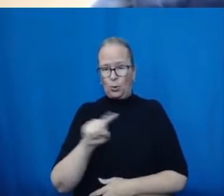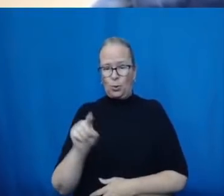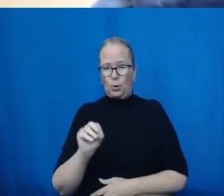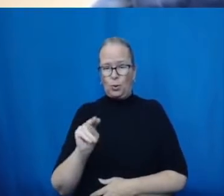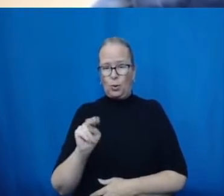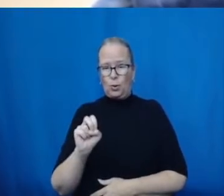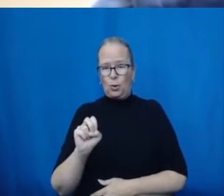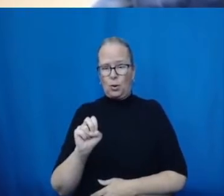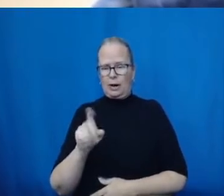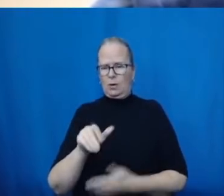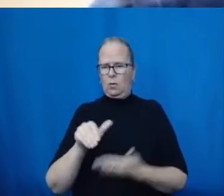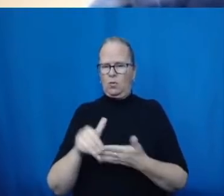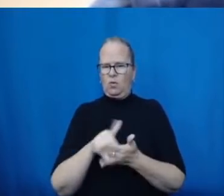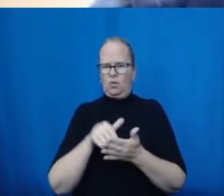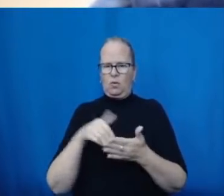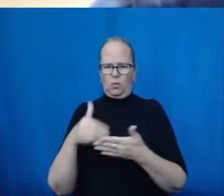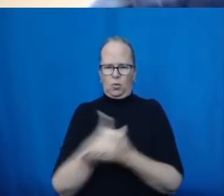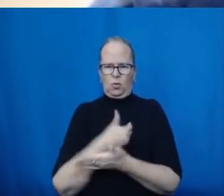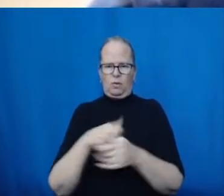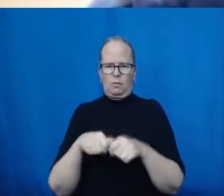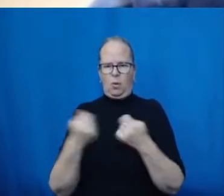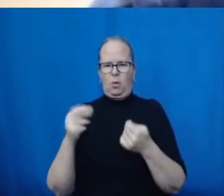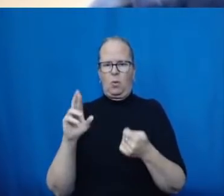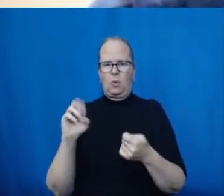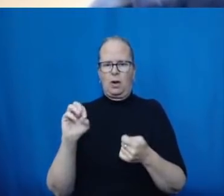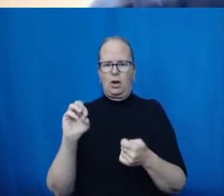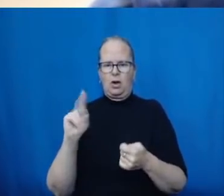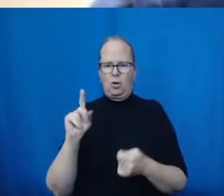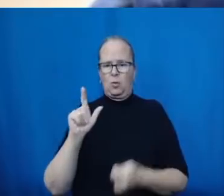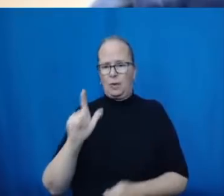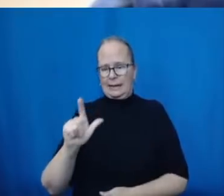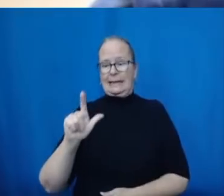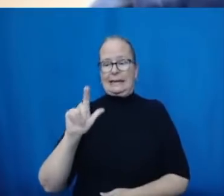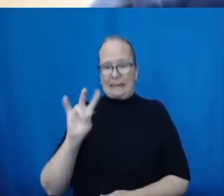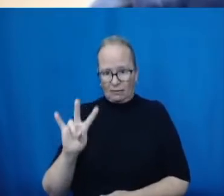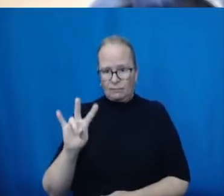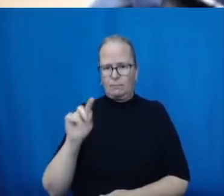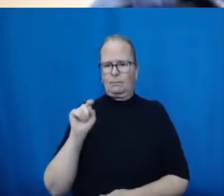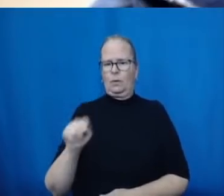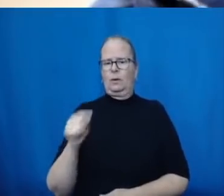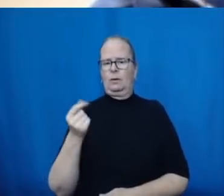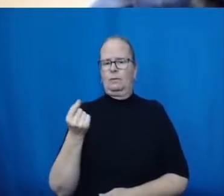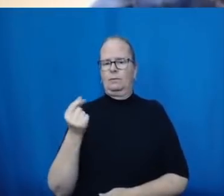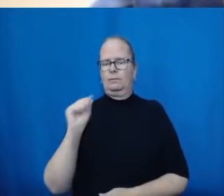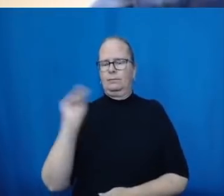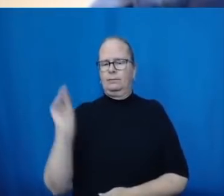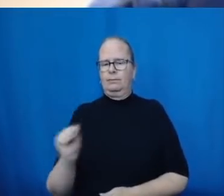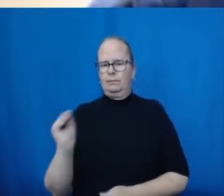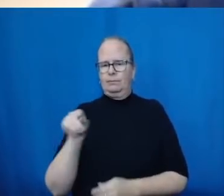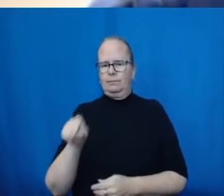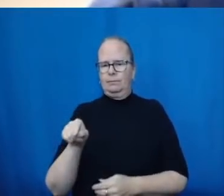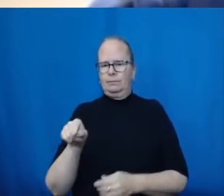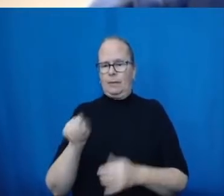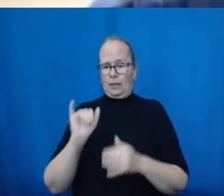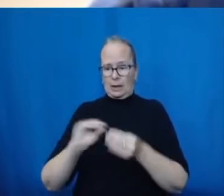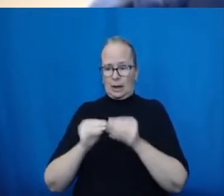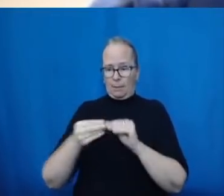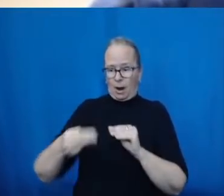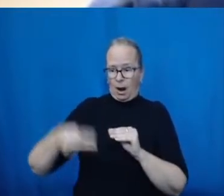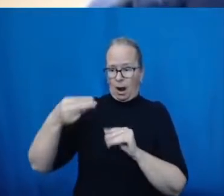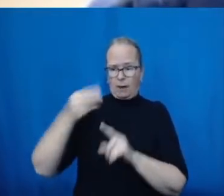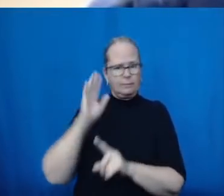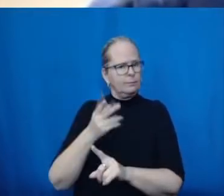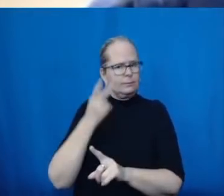27.11%, and we have never seen that before. The South has, to this point, been kind of avoiding the badness that we've seen